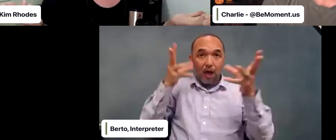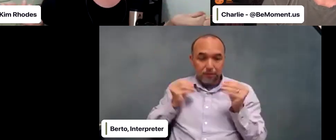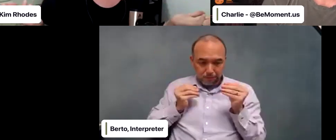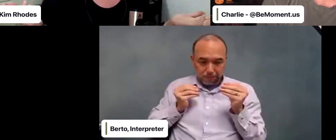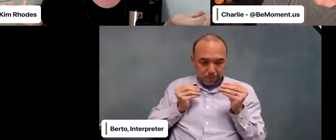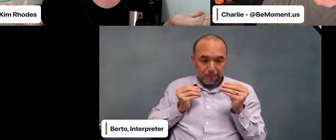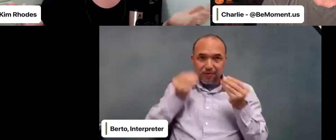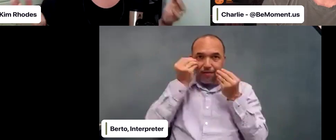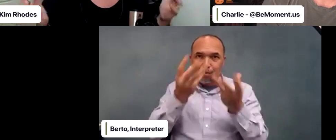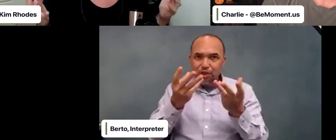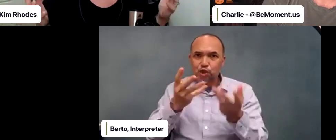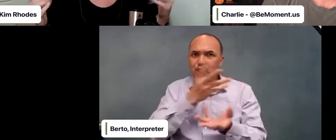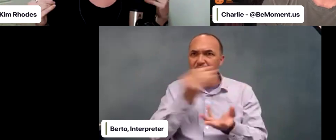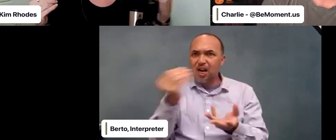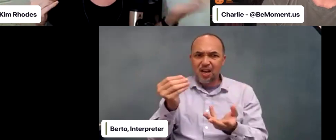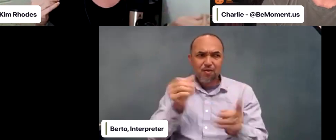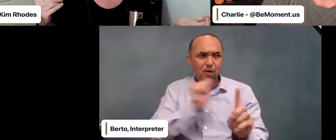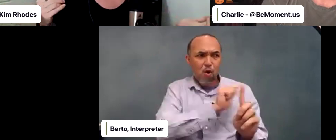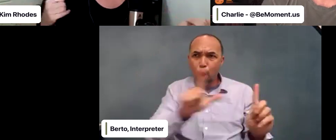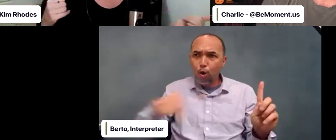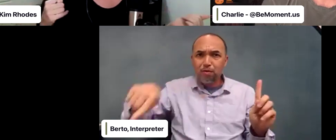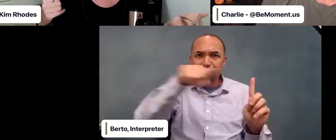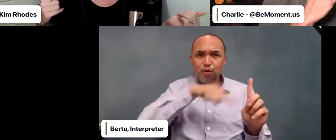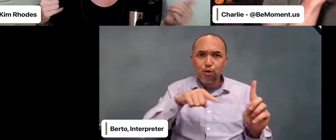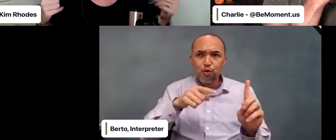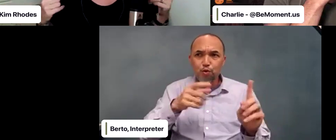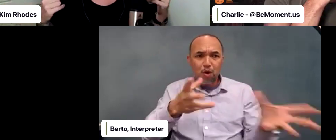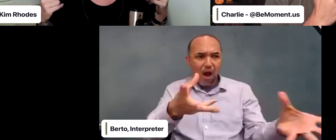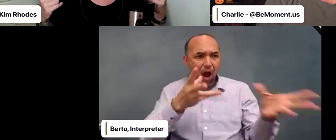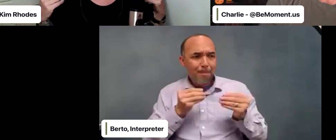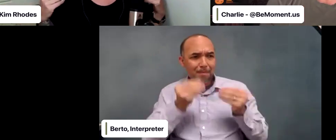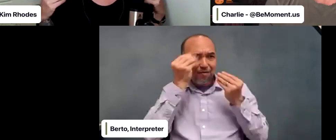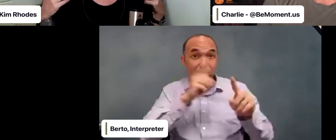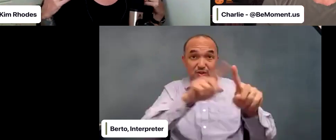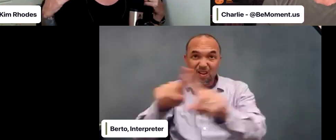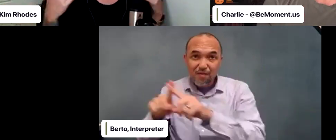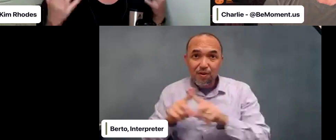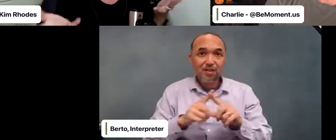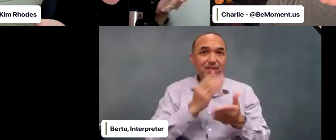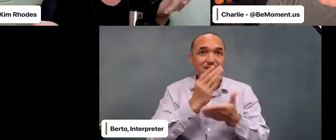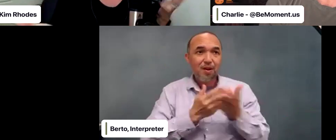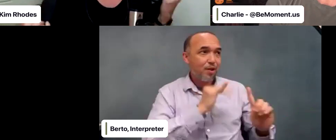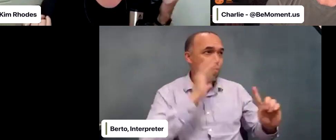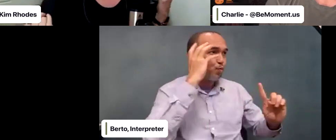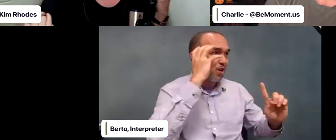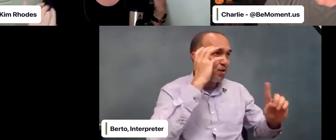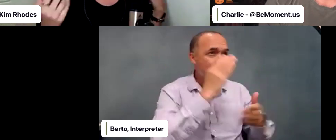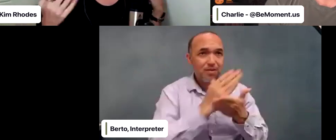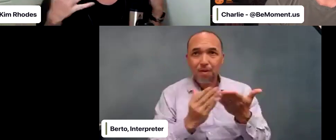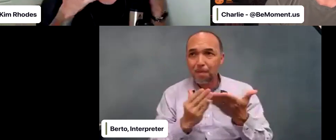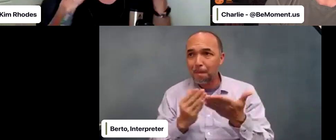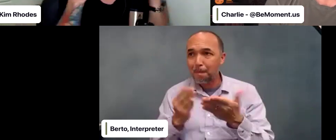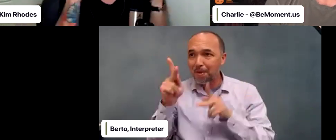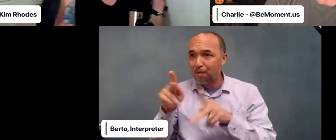all receive information differently. Some of us are radios. Some of us work better as computers. Some of us